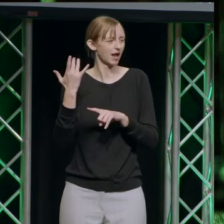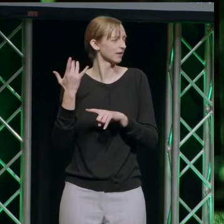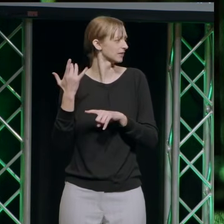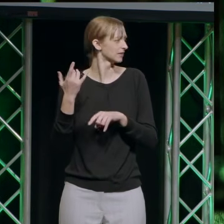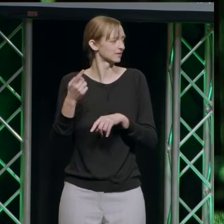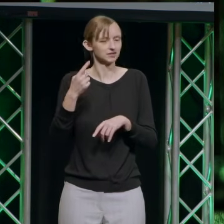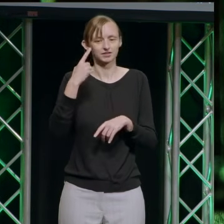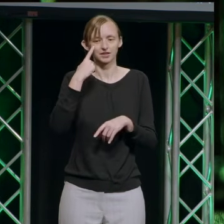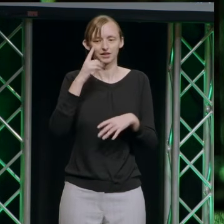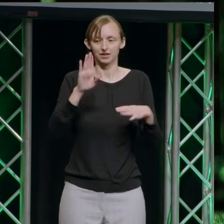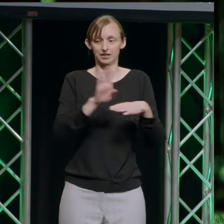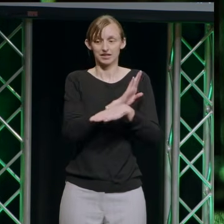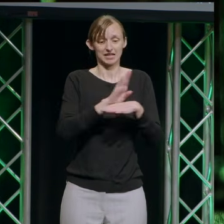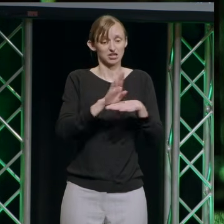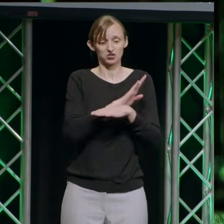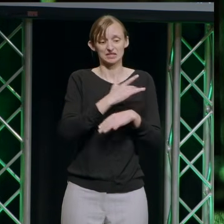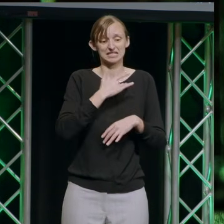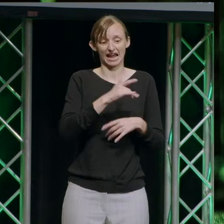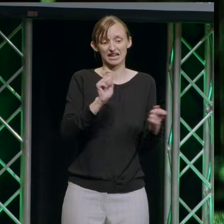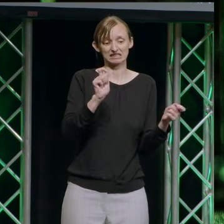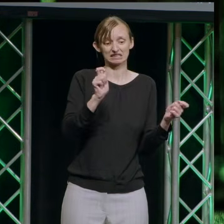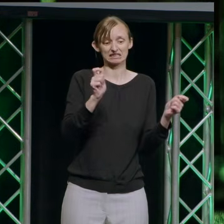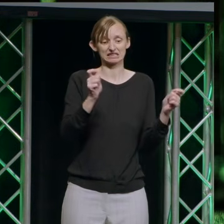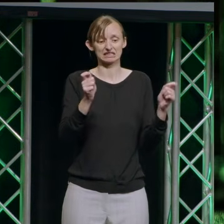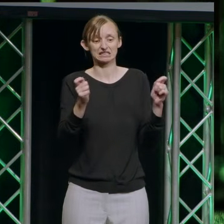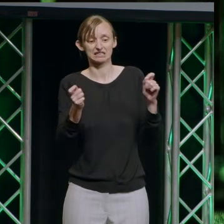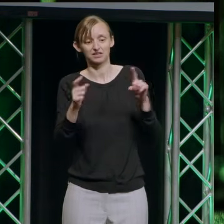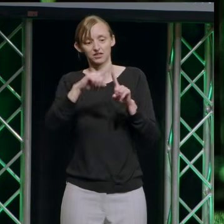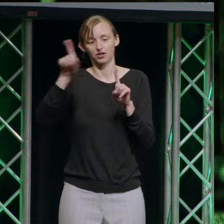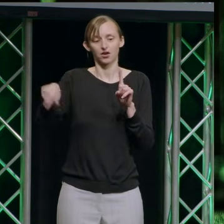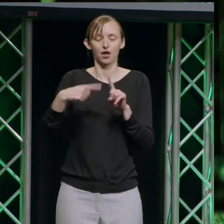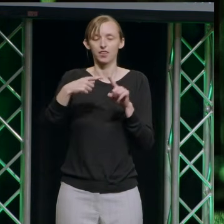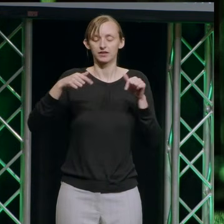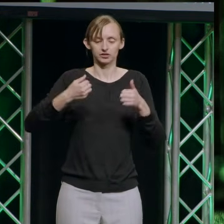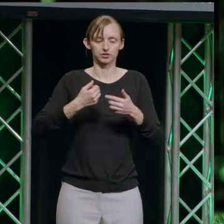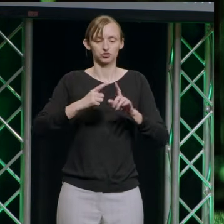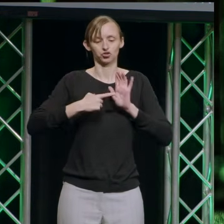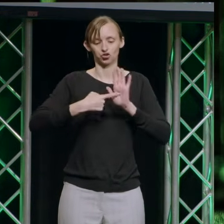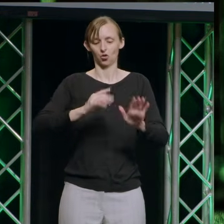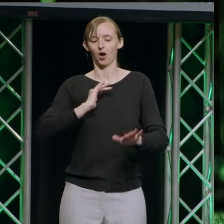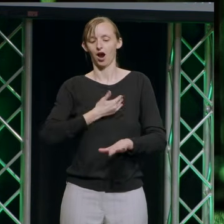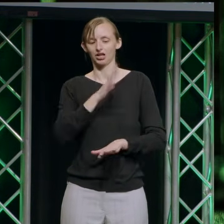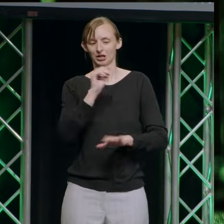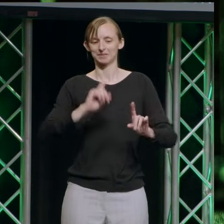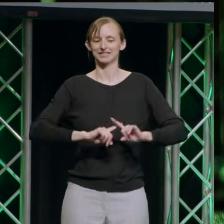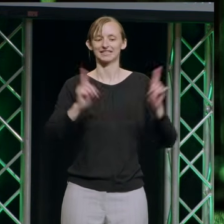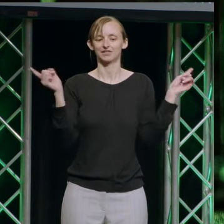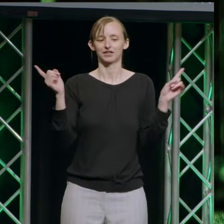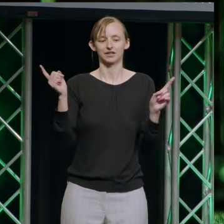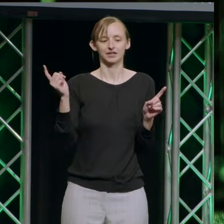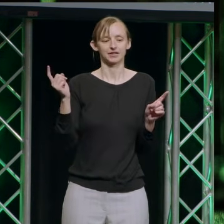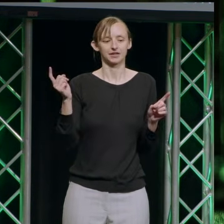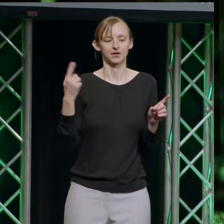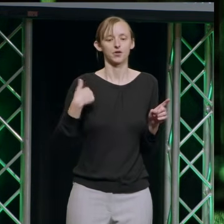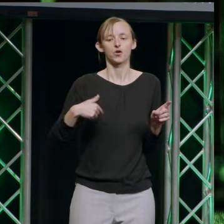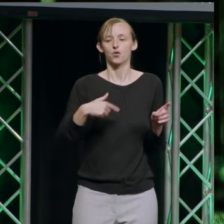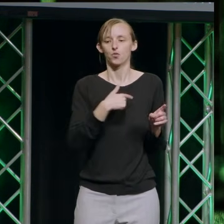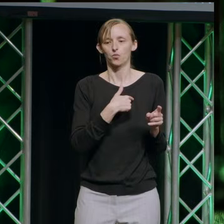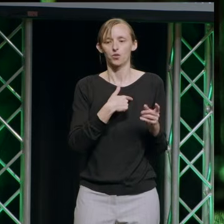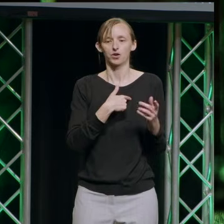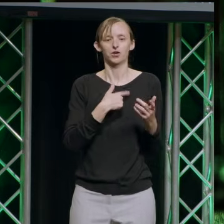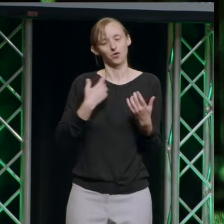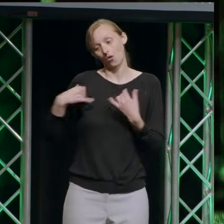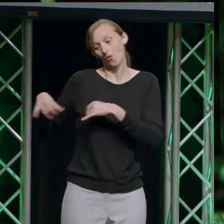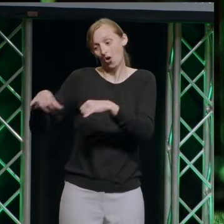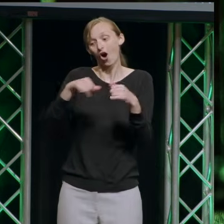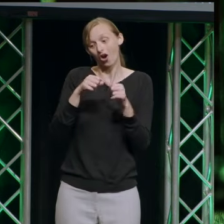I think the industry is moving that way, and this can honestly be a great differentiator for us. So if we weren't looking at it from the point of view that we're all sustainability students,